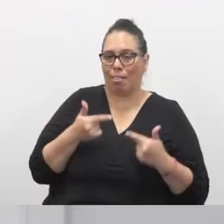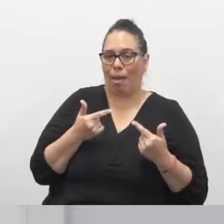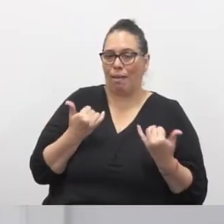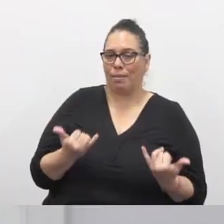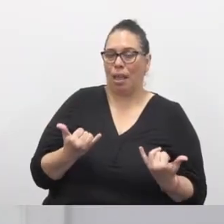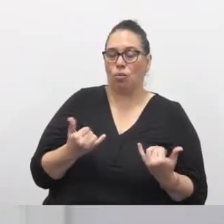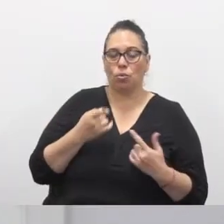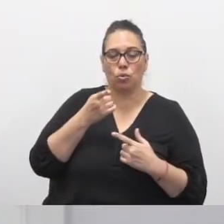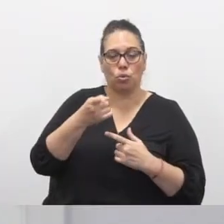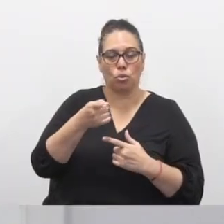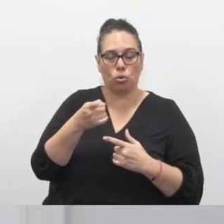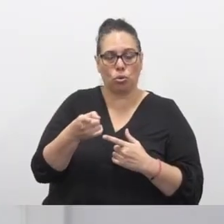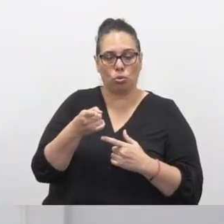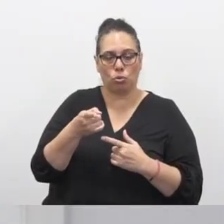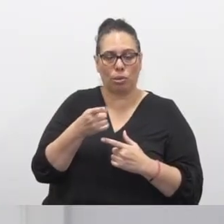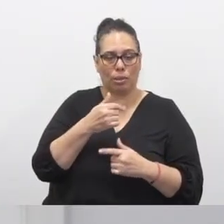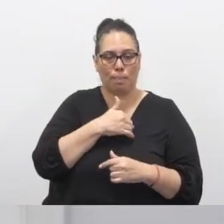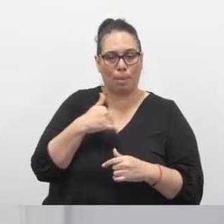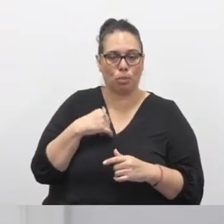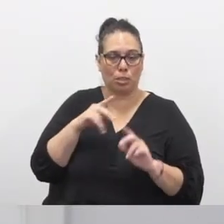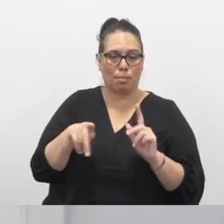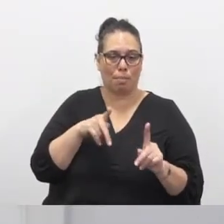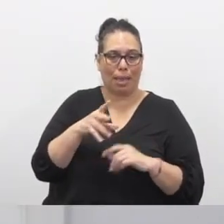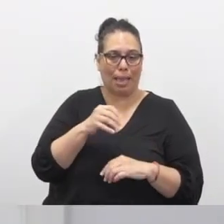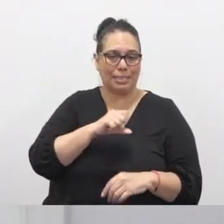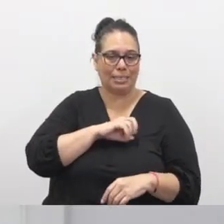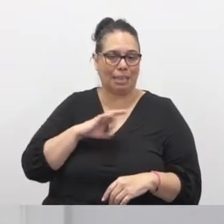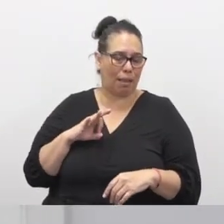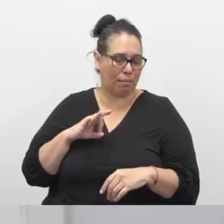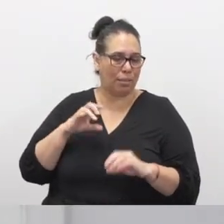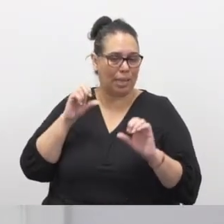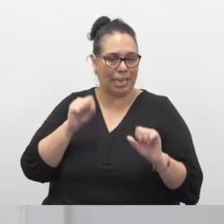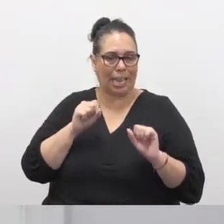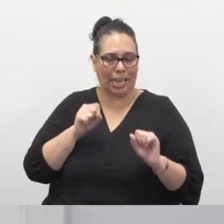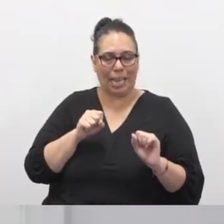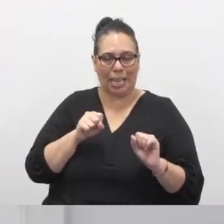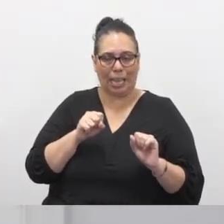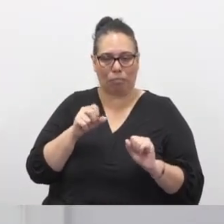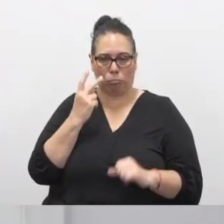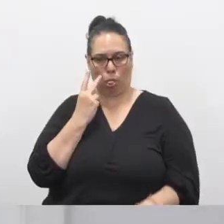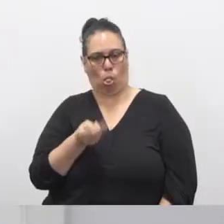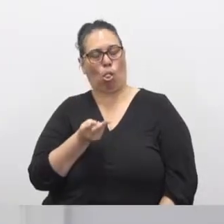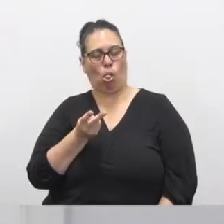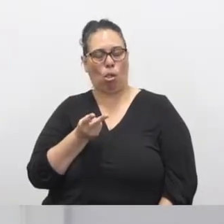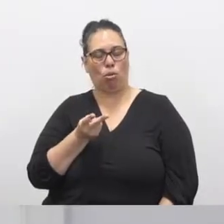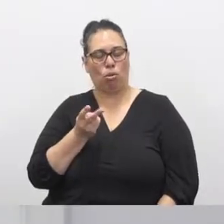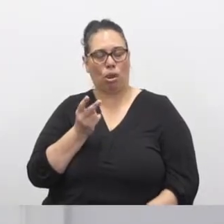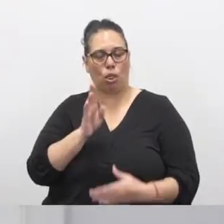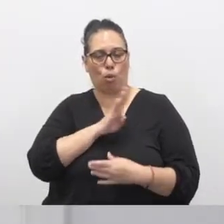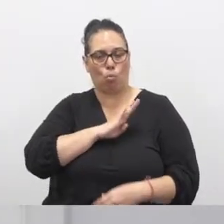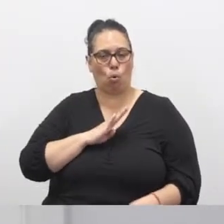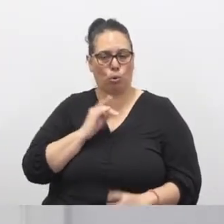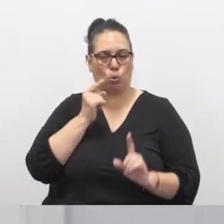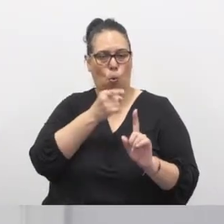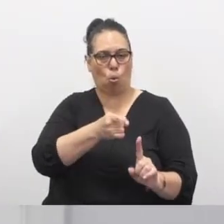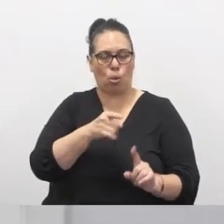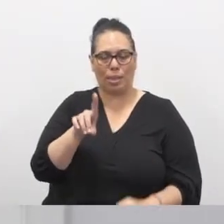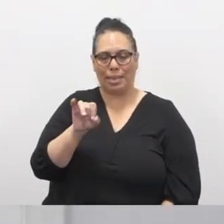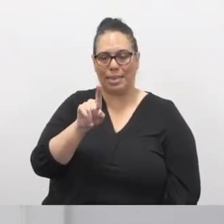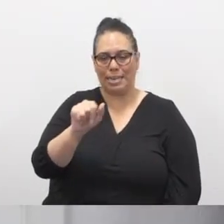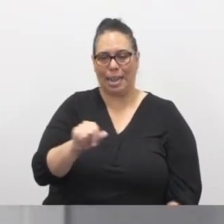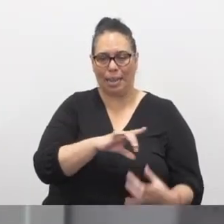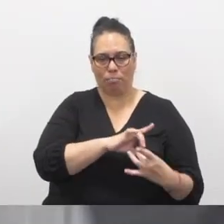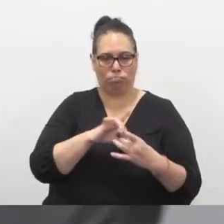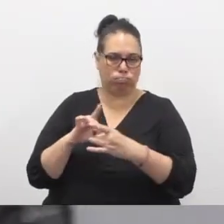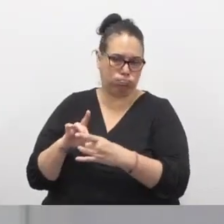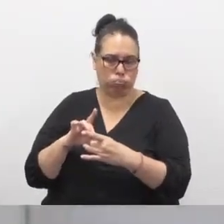You can get members of the public and staff can get a public view of the board's goals and data that associates with